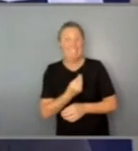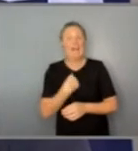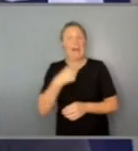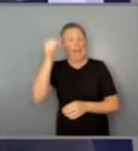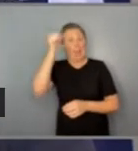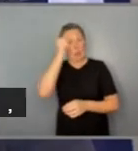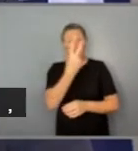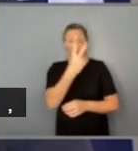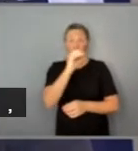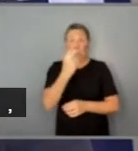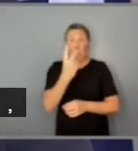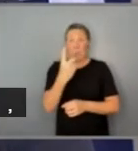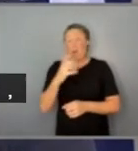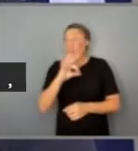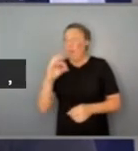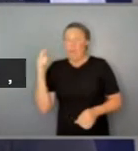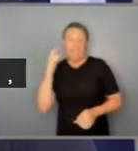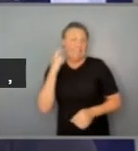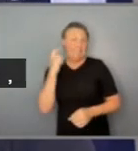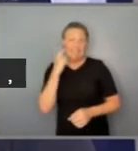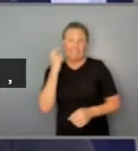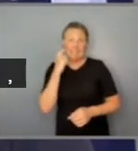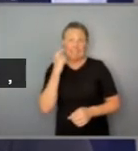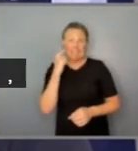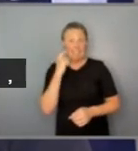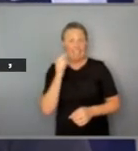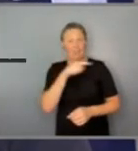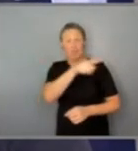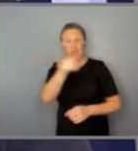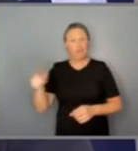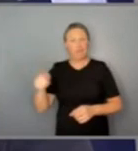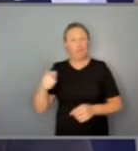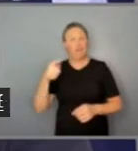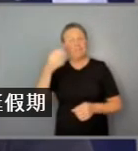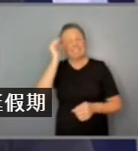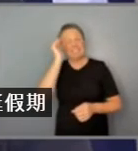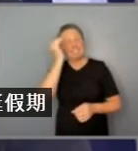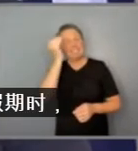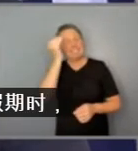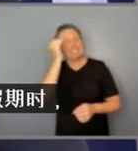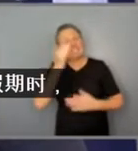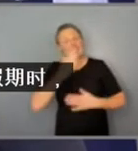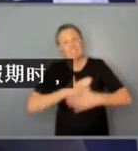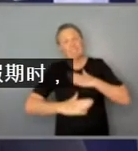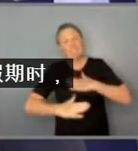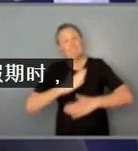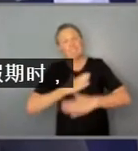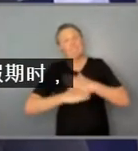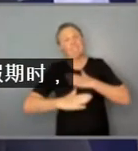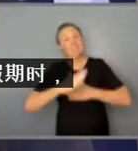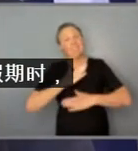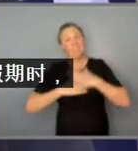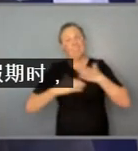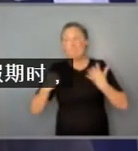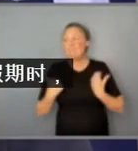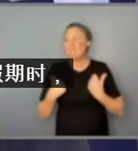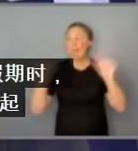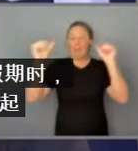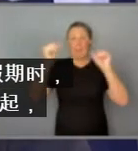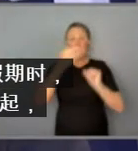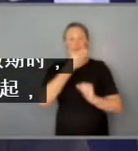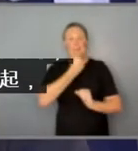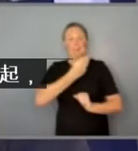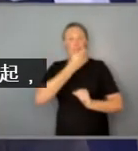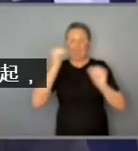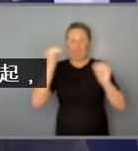everybody. And you have worked incredibly hard to ensure that you can be coming together as a family, as friends, as communities,